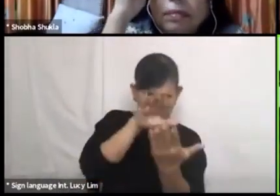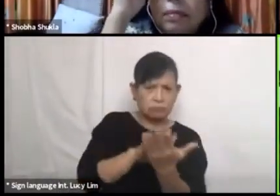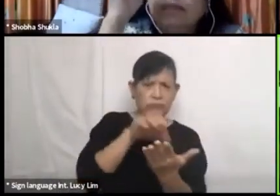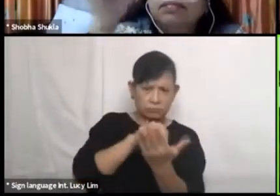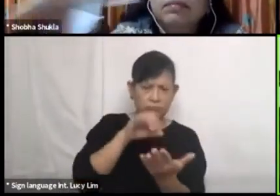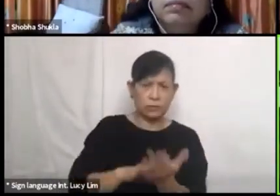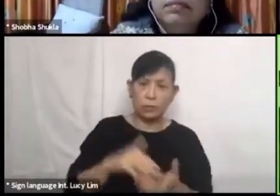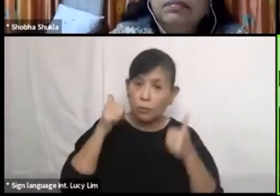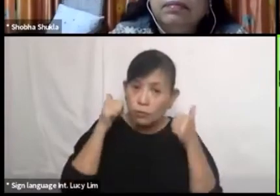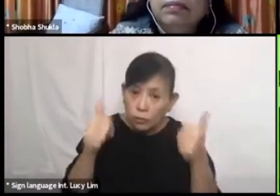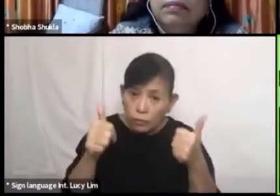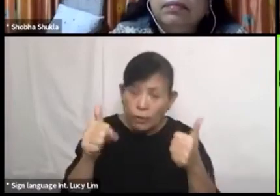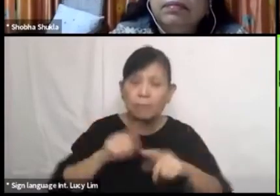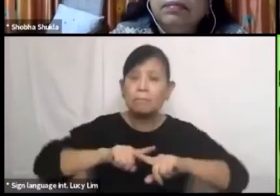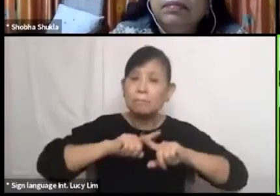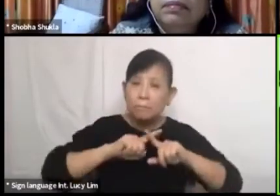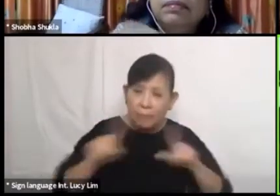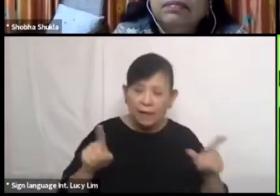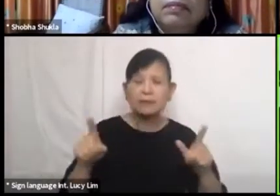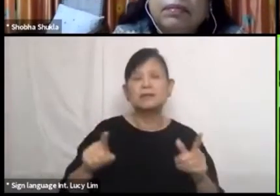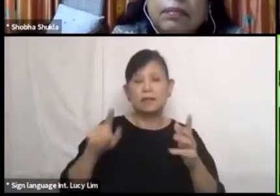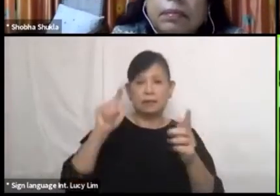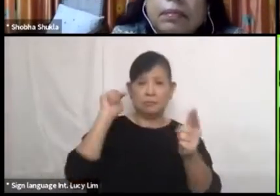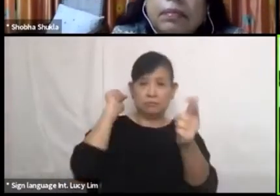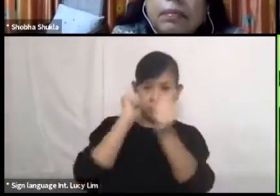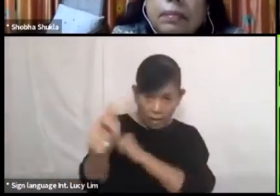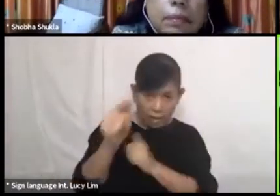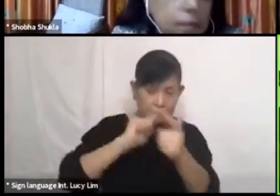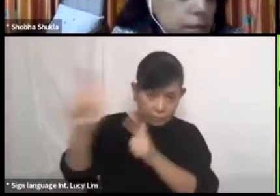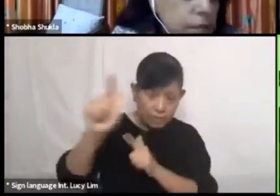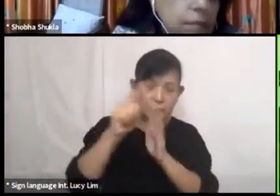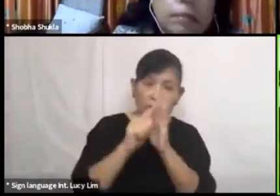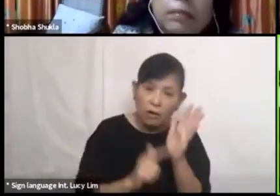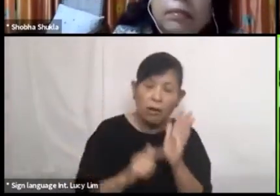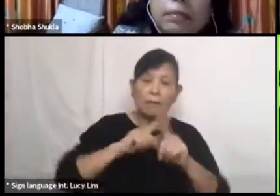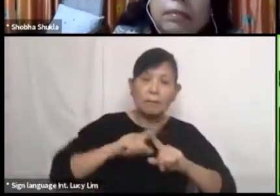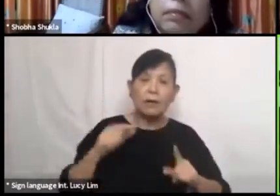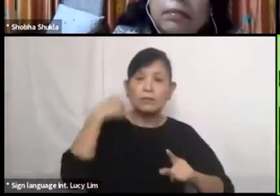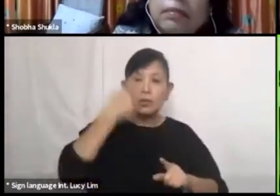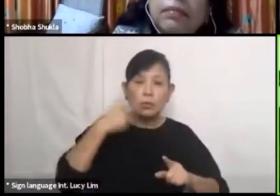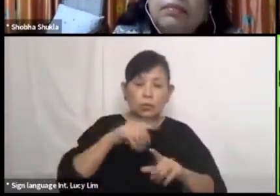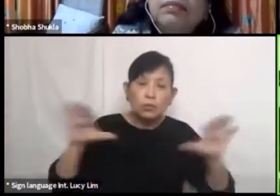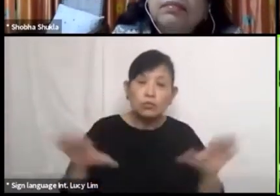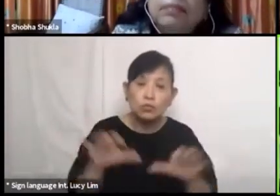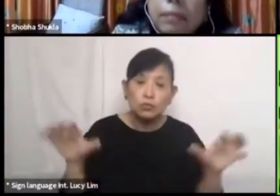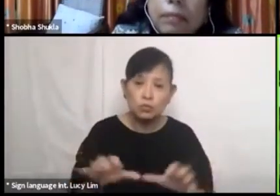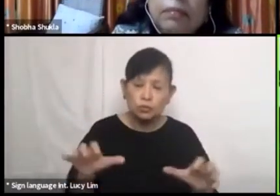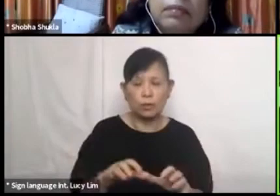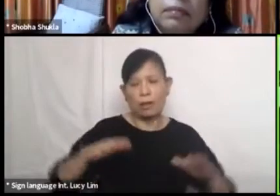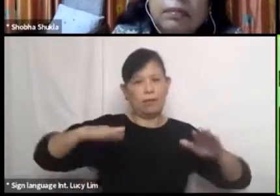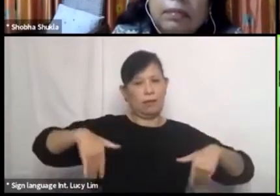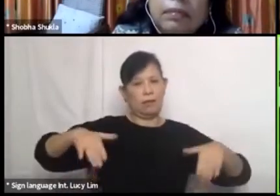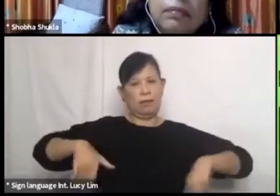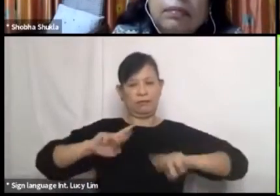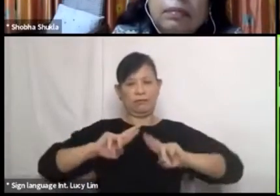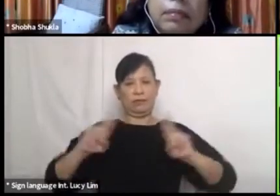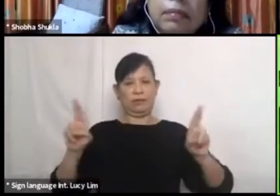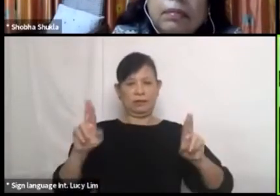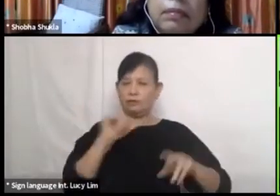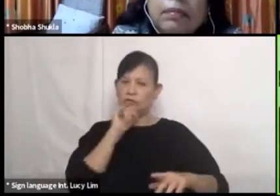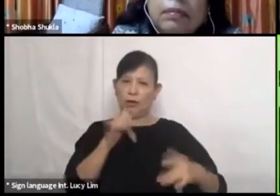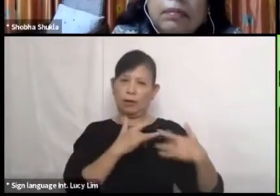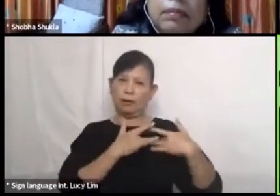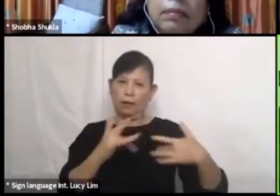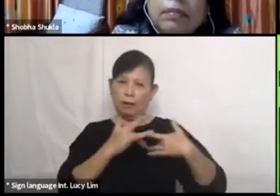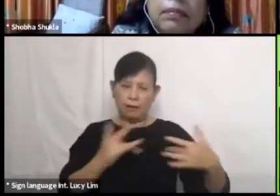is passed, the attitudinal barriers and the people who have to take it forward are not ready for it. They're not sensitized, they don't